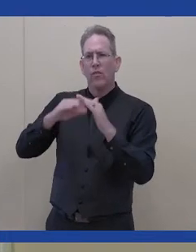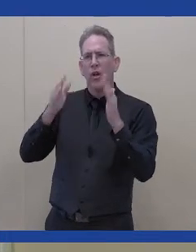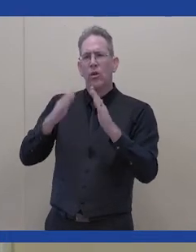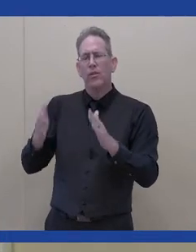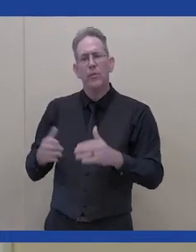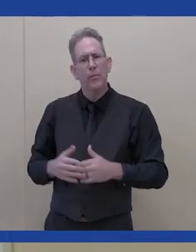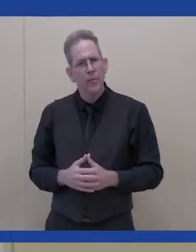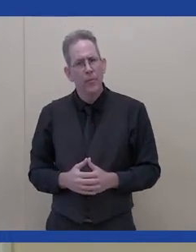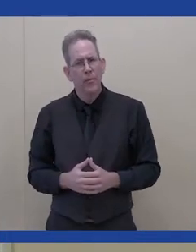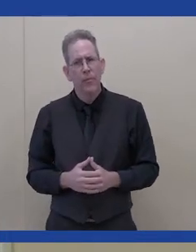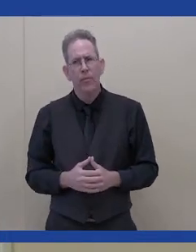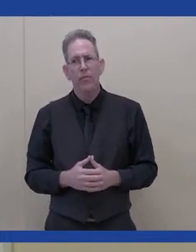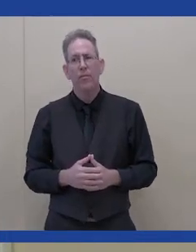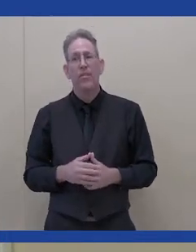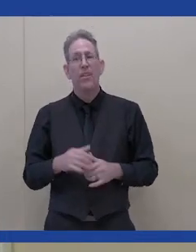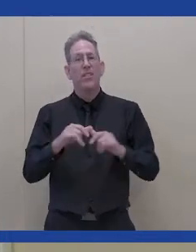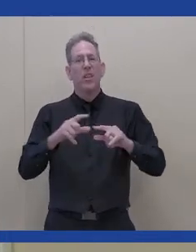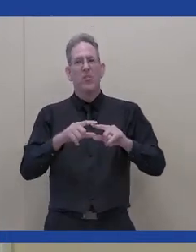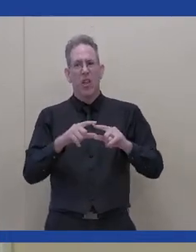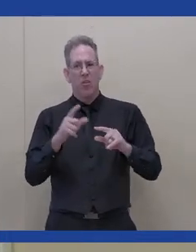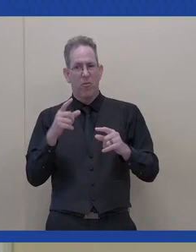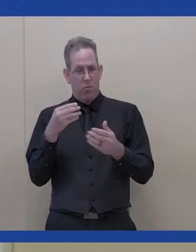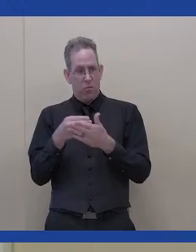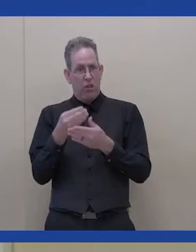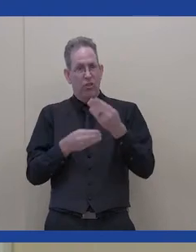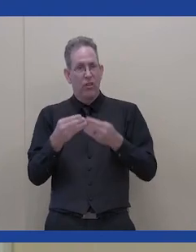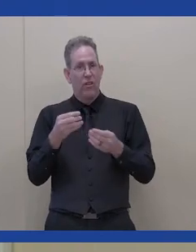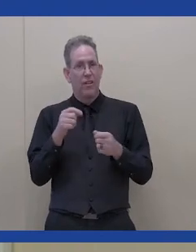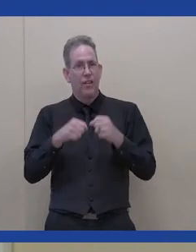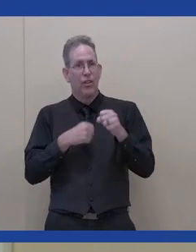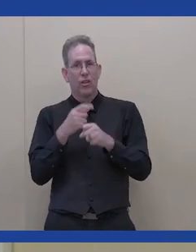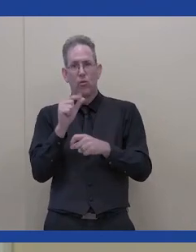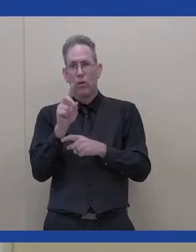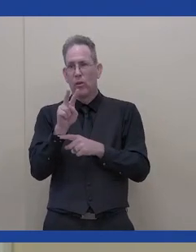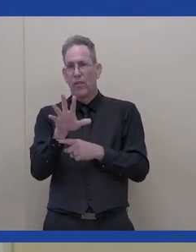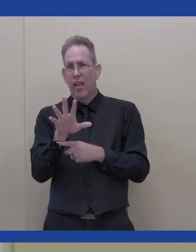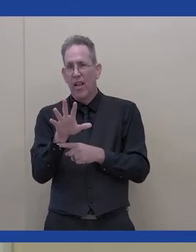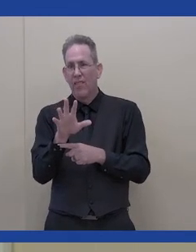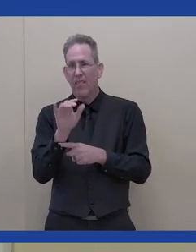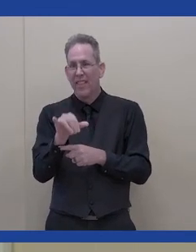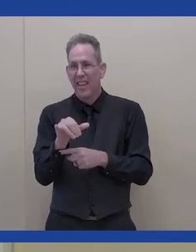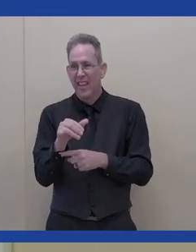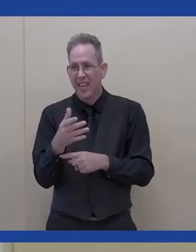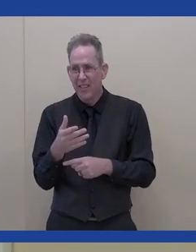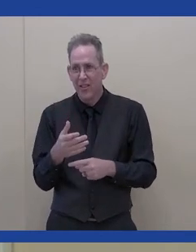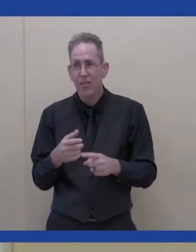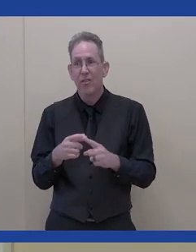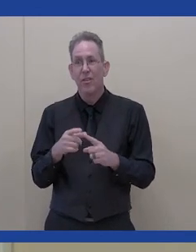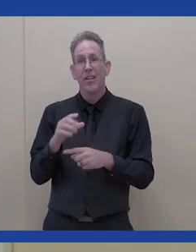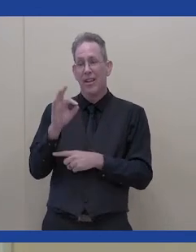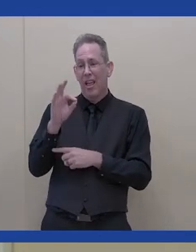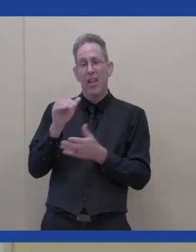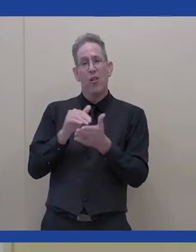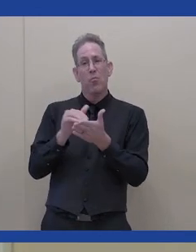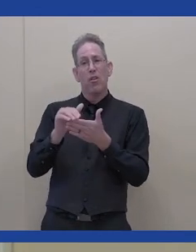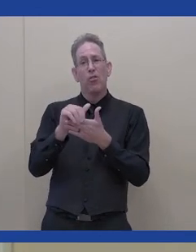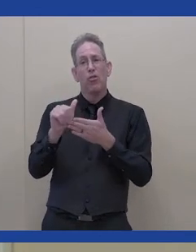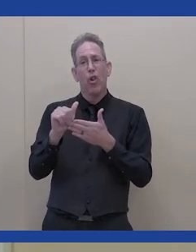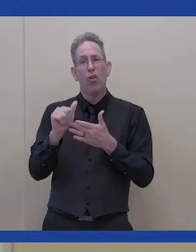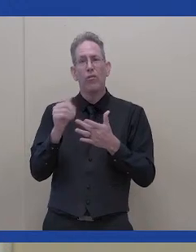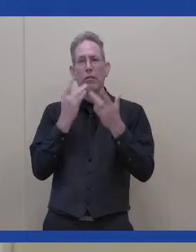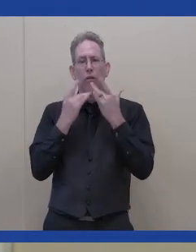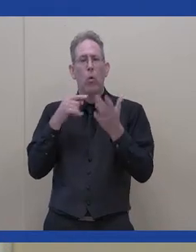difficult and courageous choices to close a $9 million budget deficit. These challenges, while complex, are not